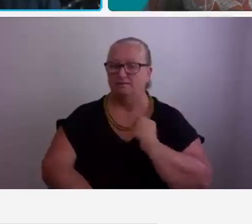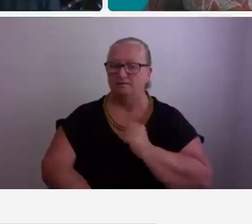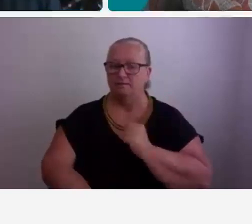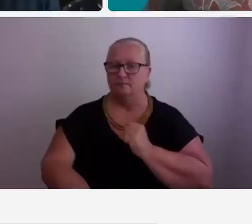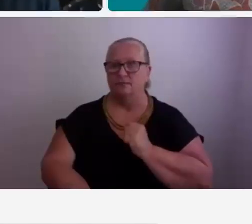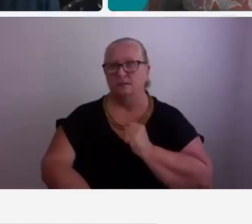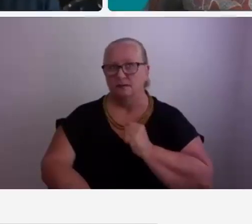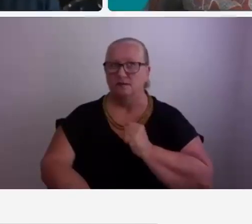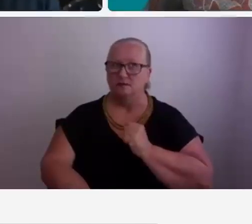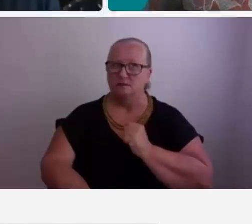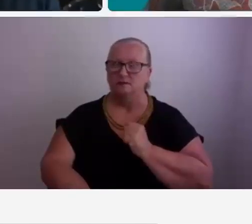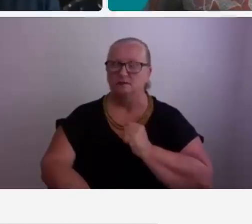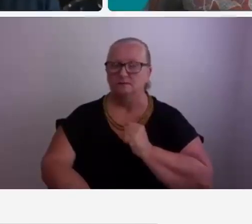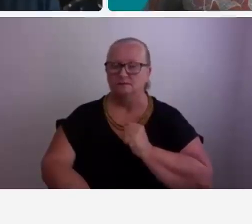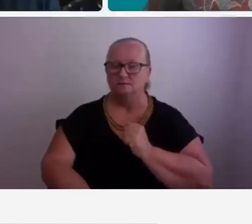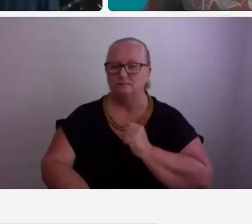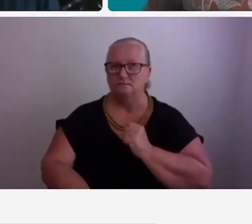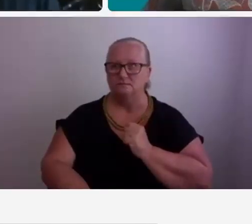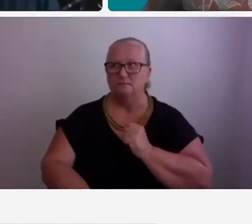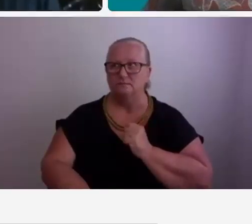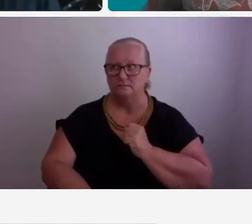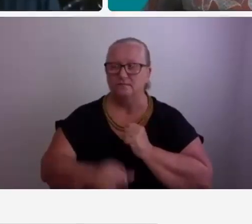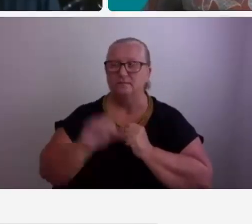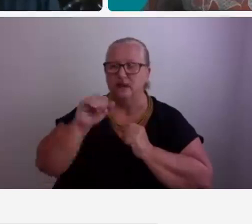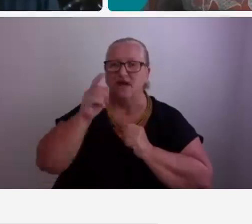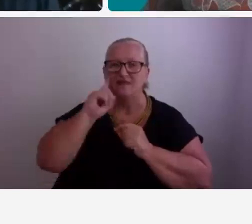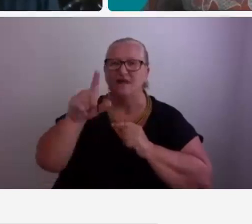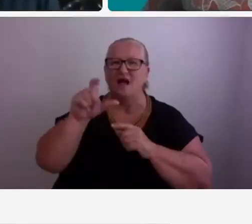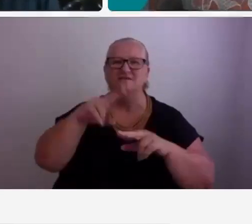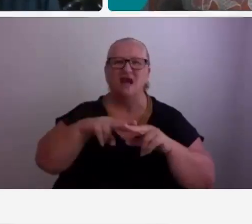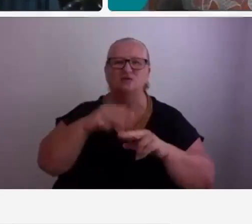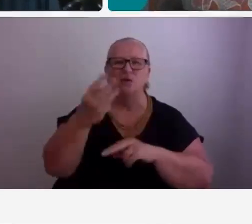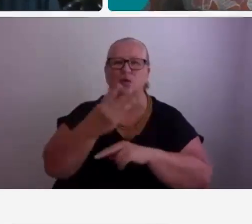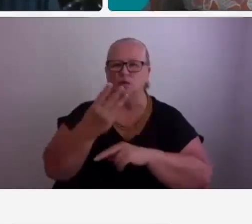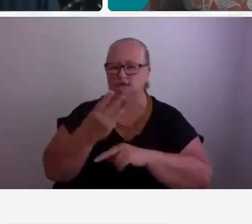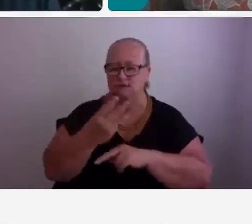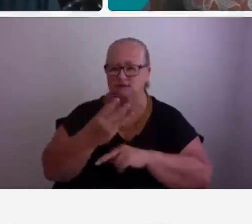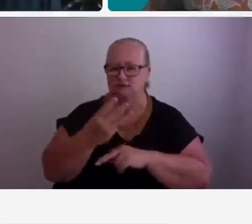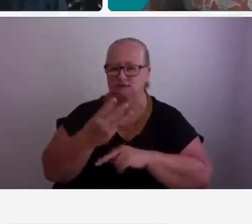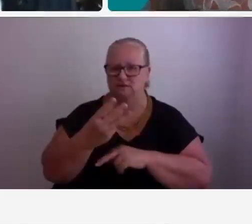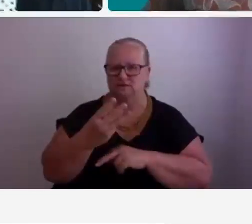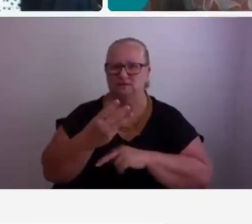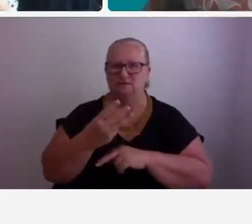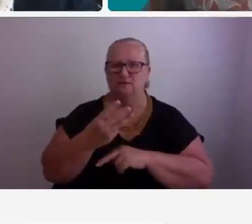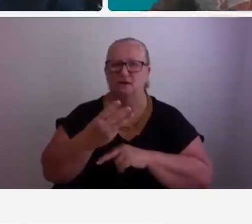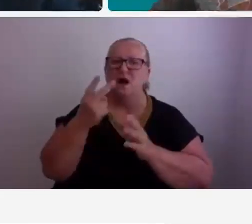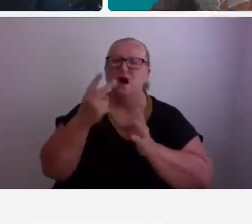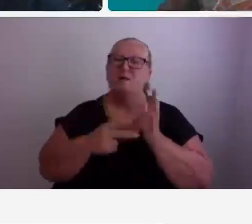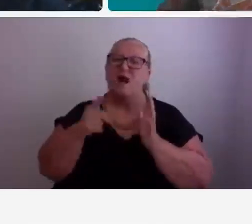Yeah, so I think that's classification 13, and part of